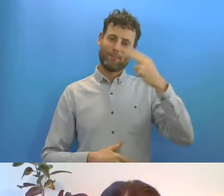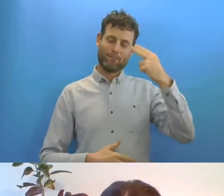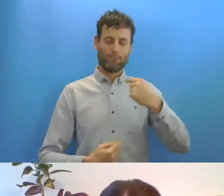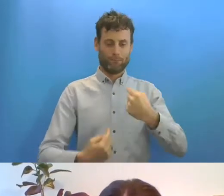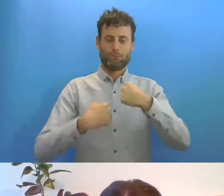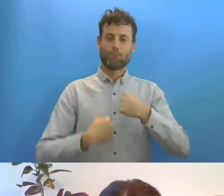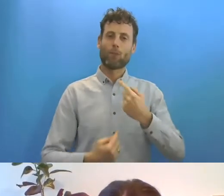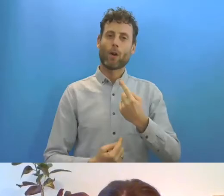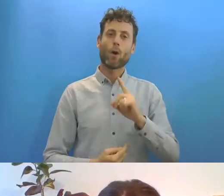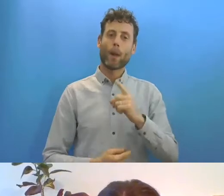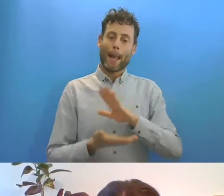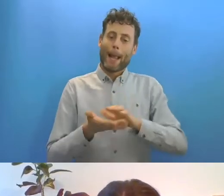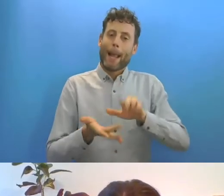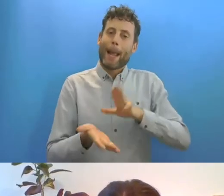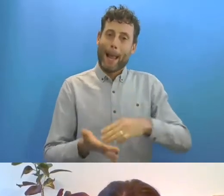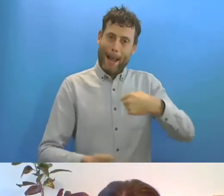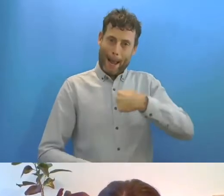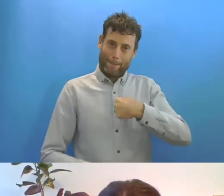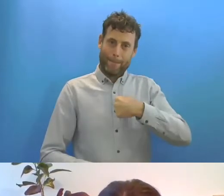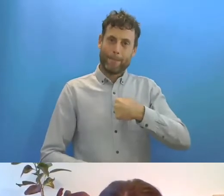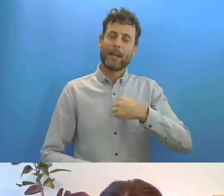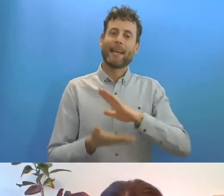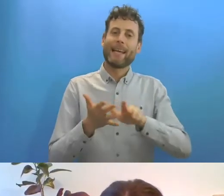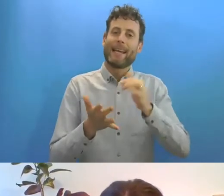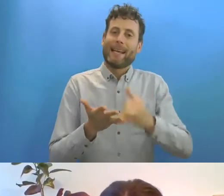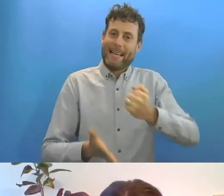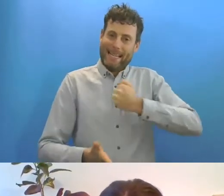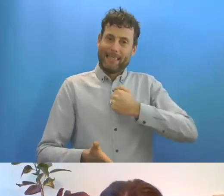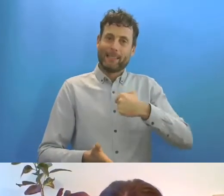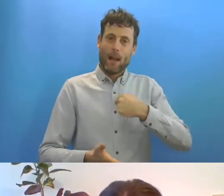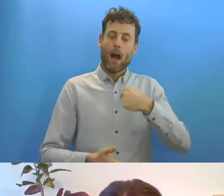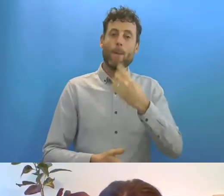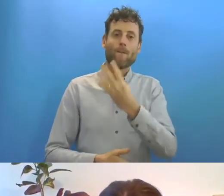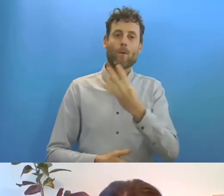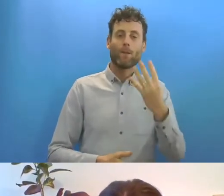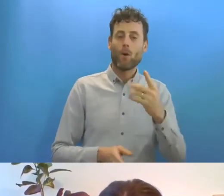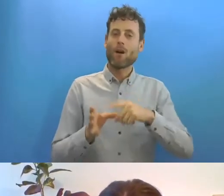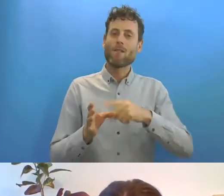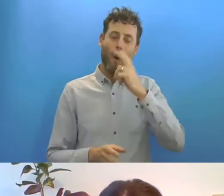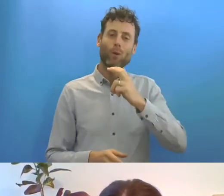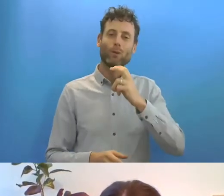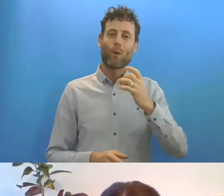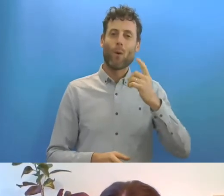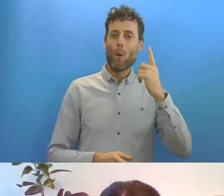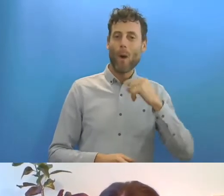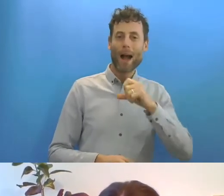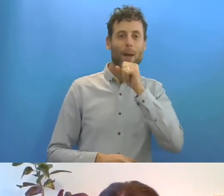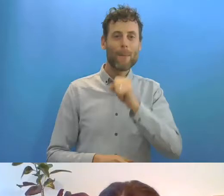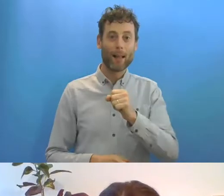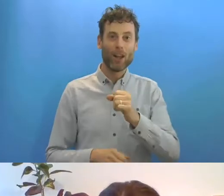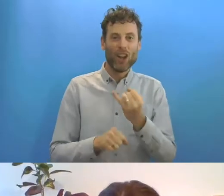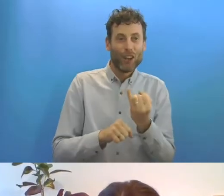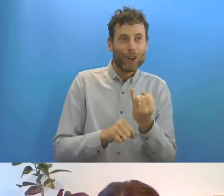his. I'm a 44-year-old white male with gray short